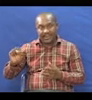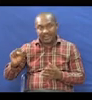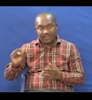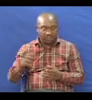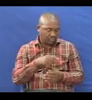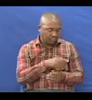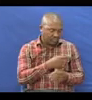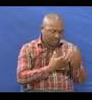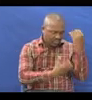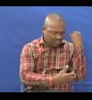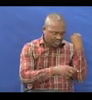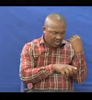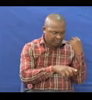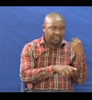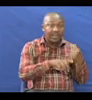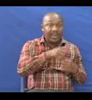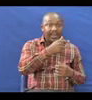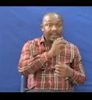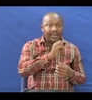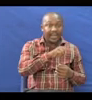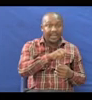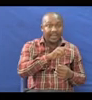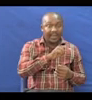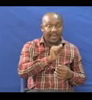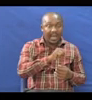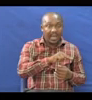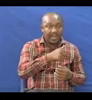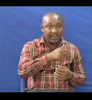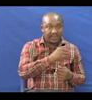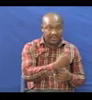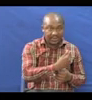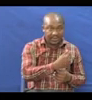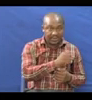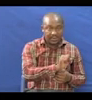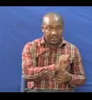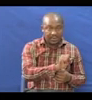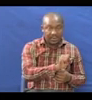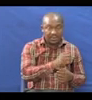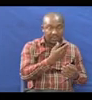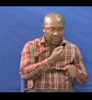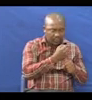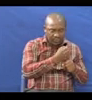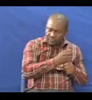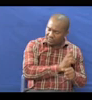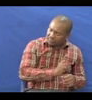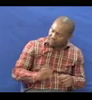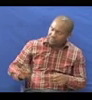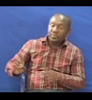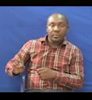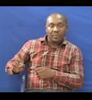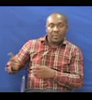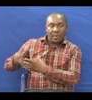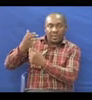So, sometimes tenants used to work to landlords so that they can get